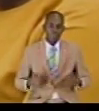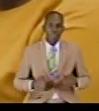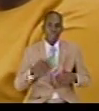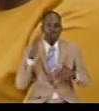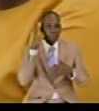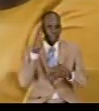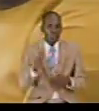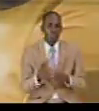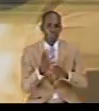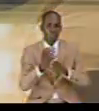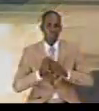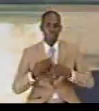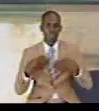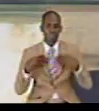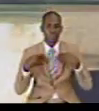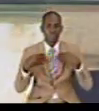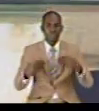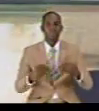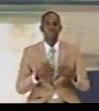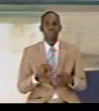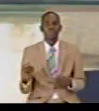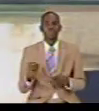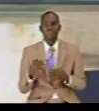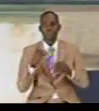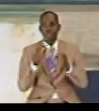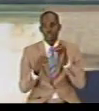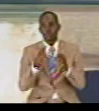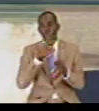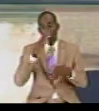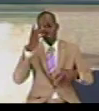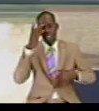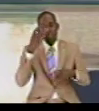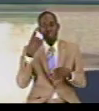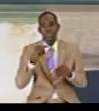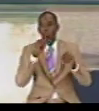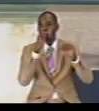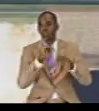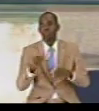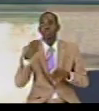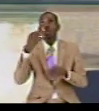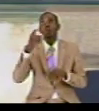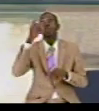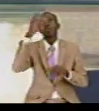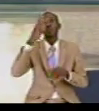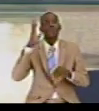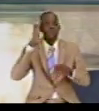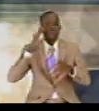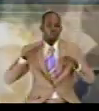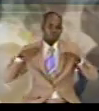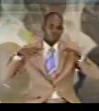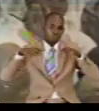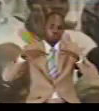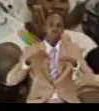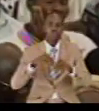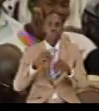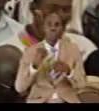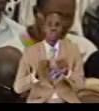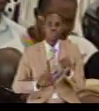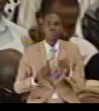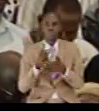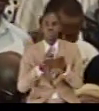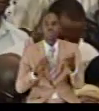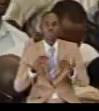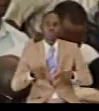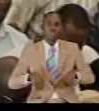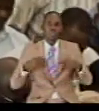you're sick. The blessing of the Lord will flow through every part of your life in Jesus' name.